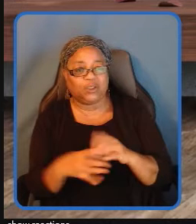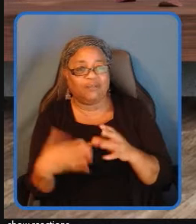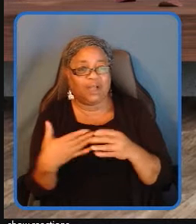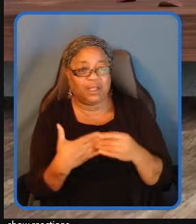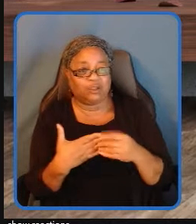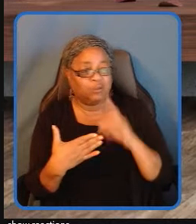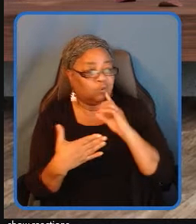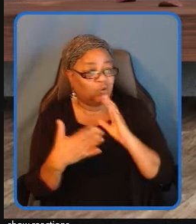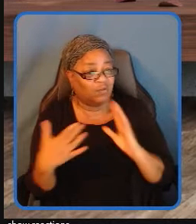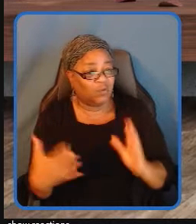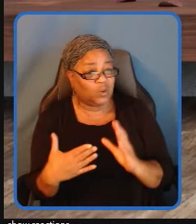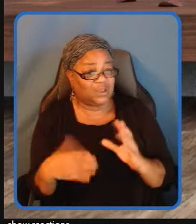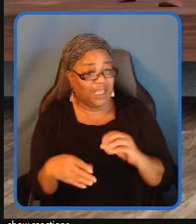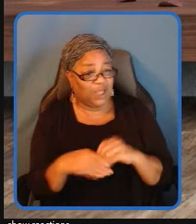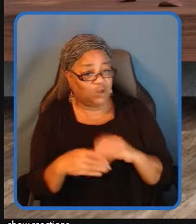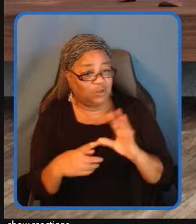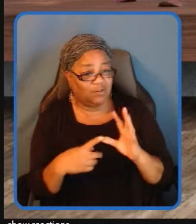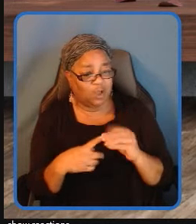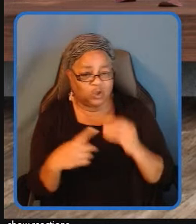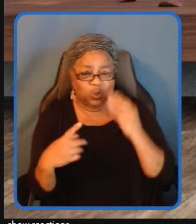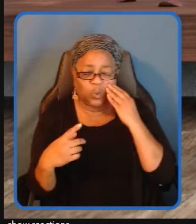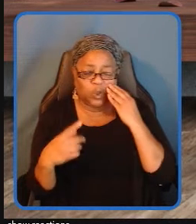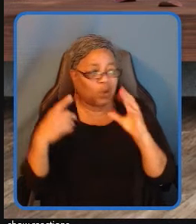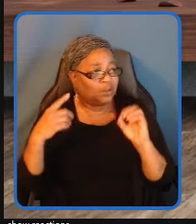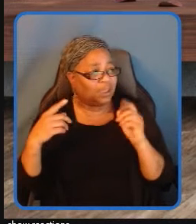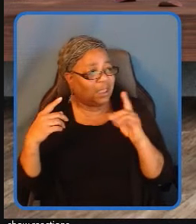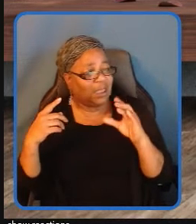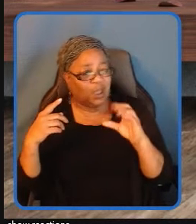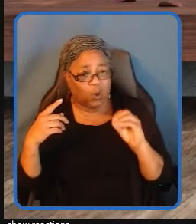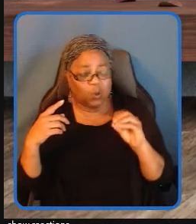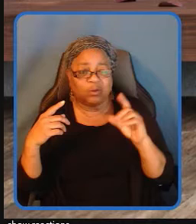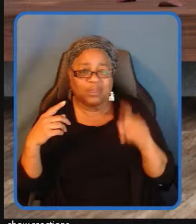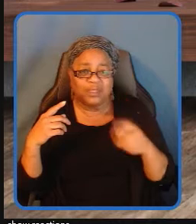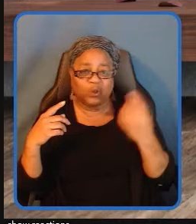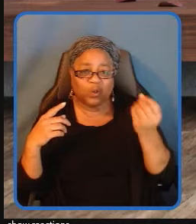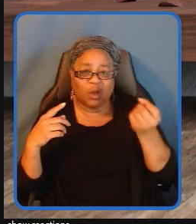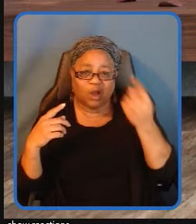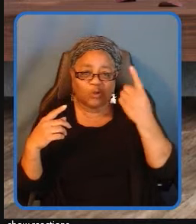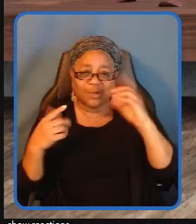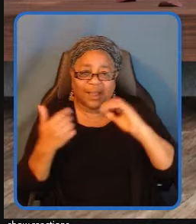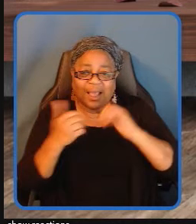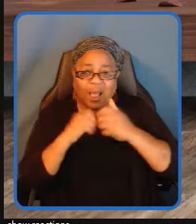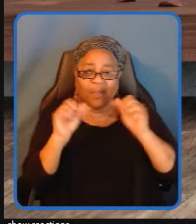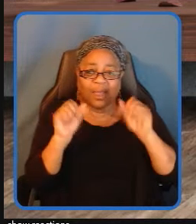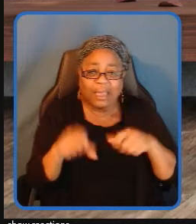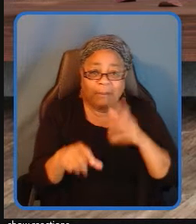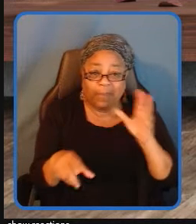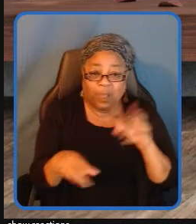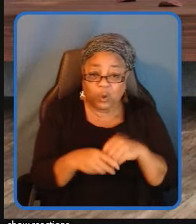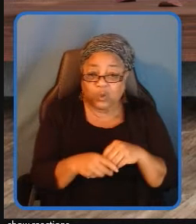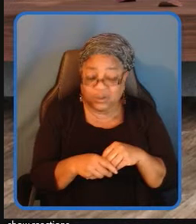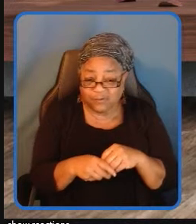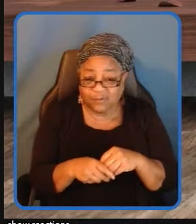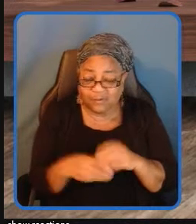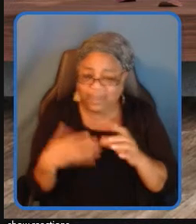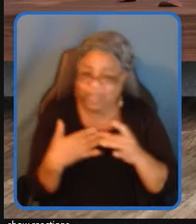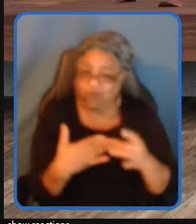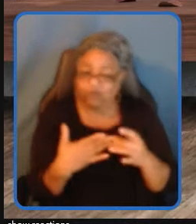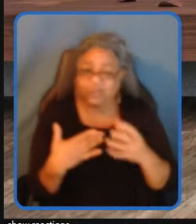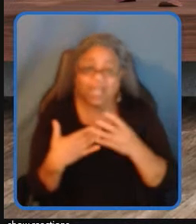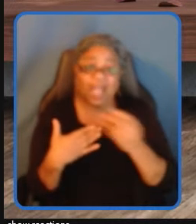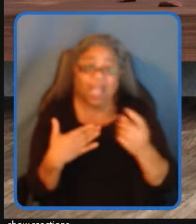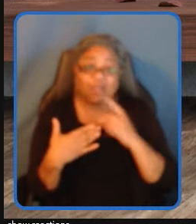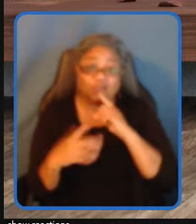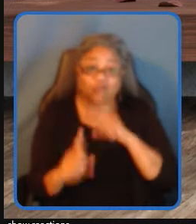inclusive culture, we know that CEOs first need to understand how they can be inclusive leaders. In the report,